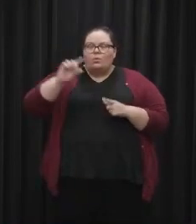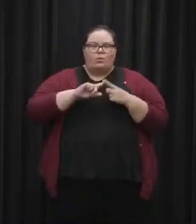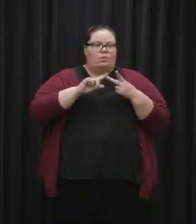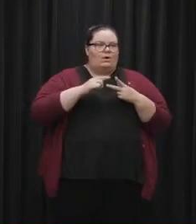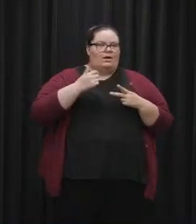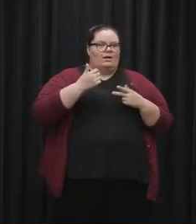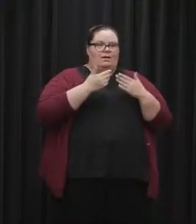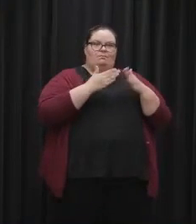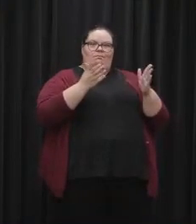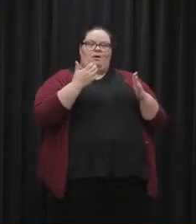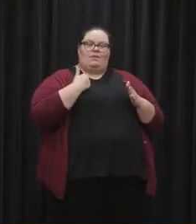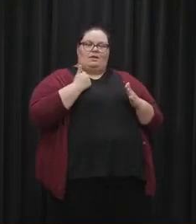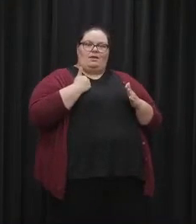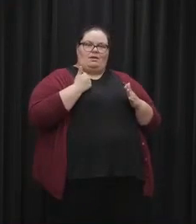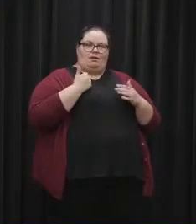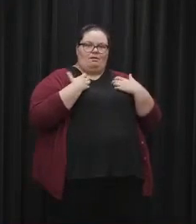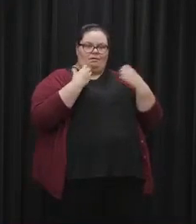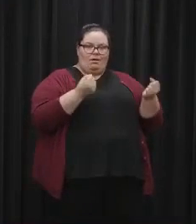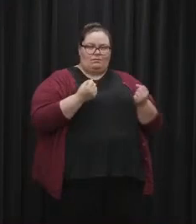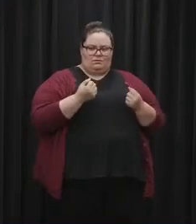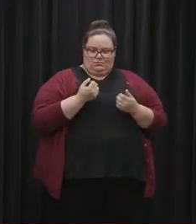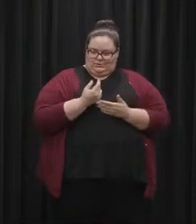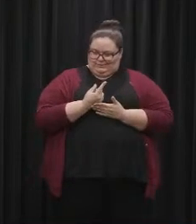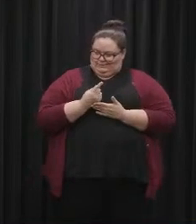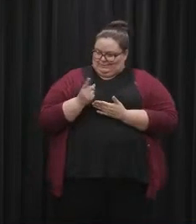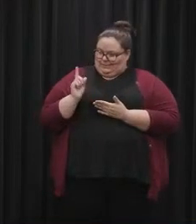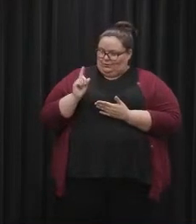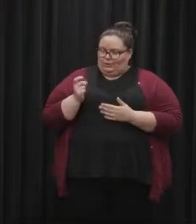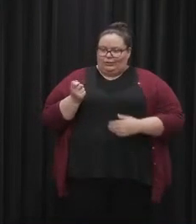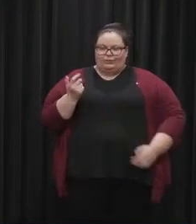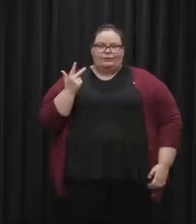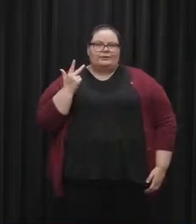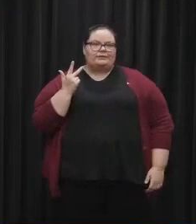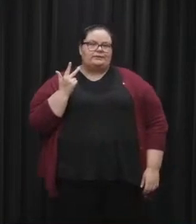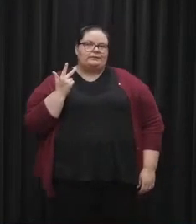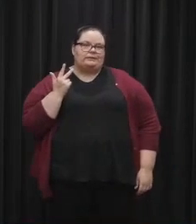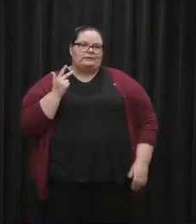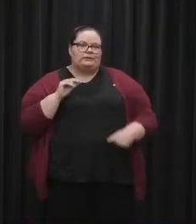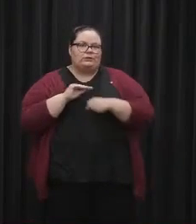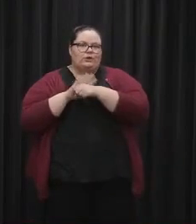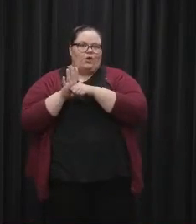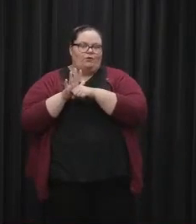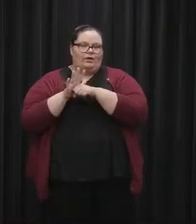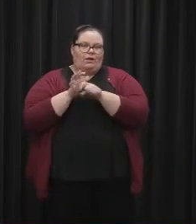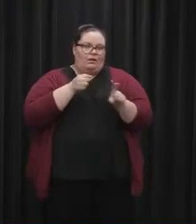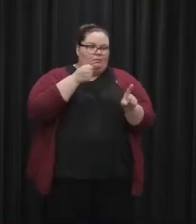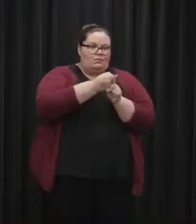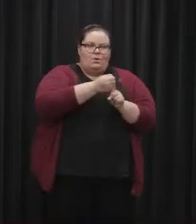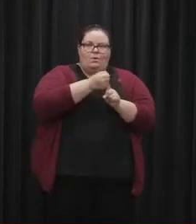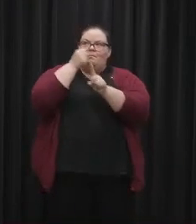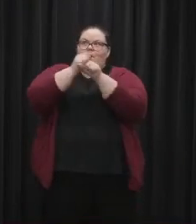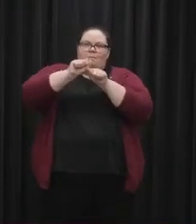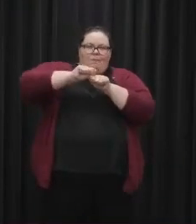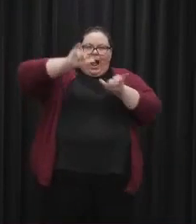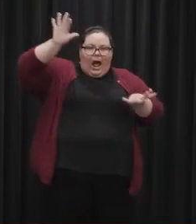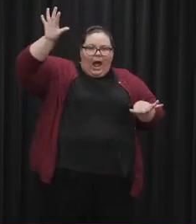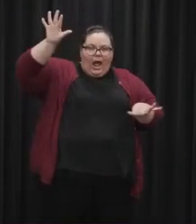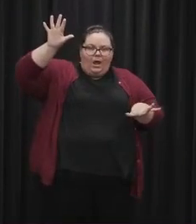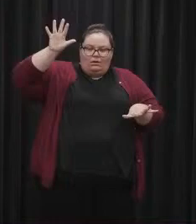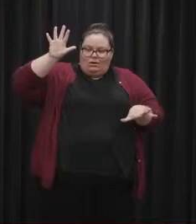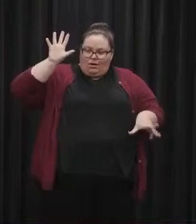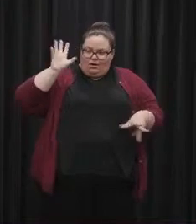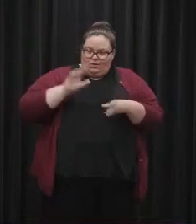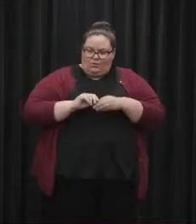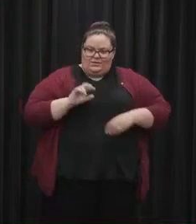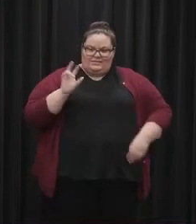Canada. Barely a week ago, there were 3 active cases in this province, and now we have outbreaks in 2 health zones, which include potential